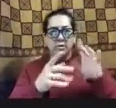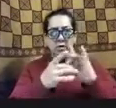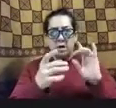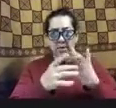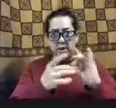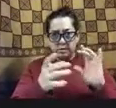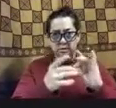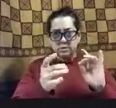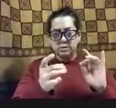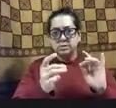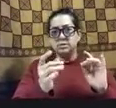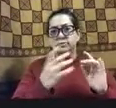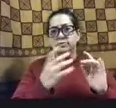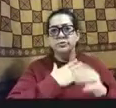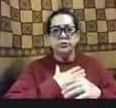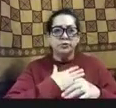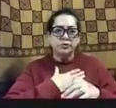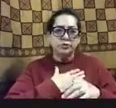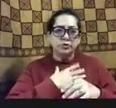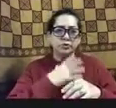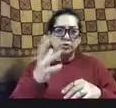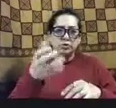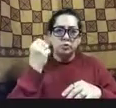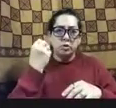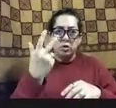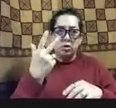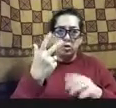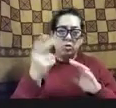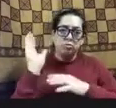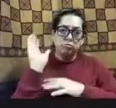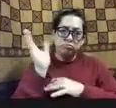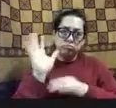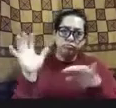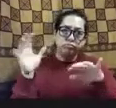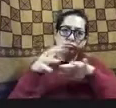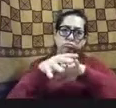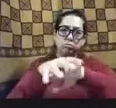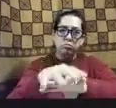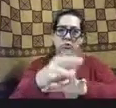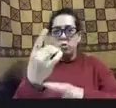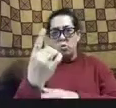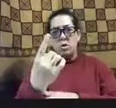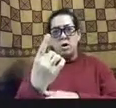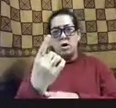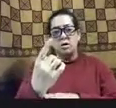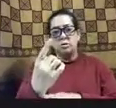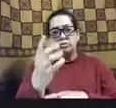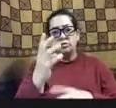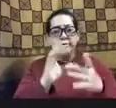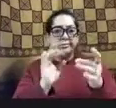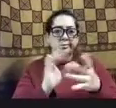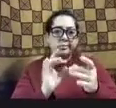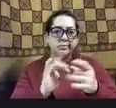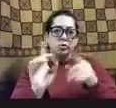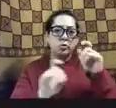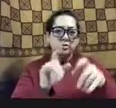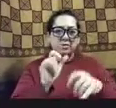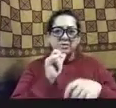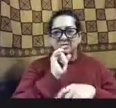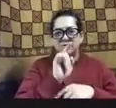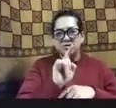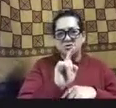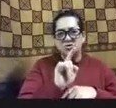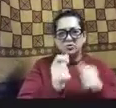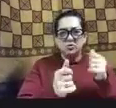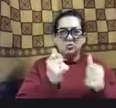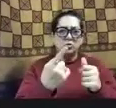commenting, please, because we took all three of your presentations and merged them into one. So when they're commenting and questioning, I'm not exactly sure which